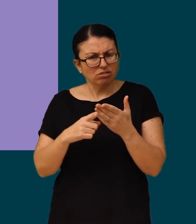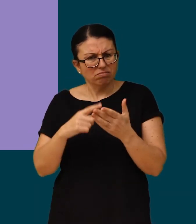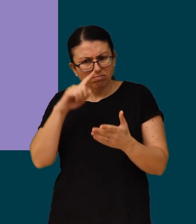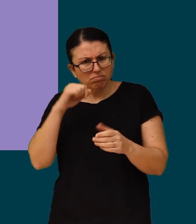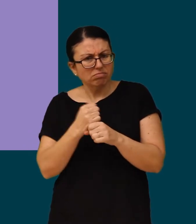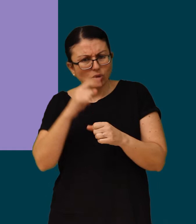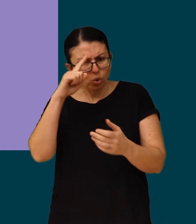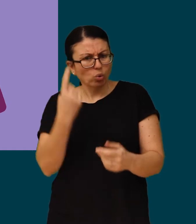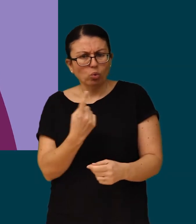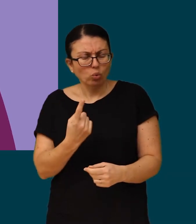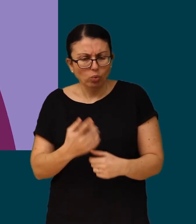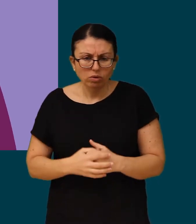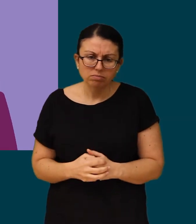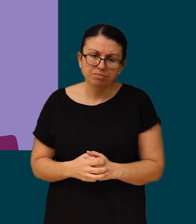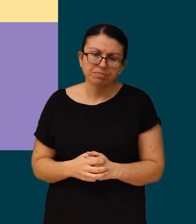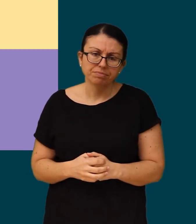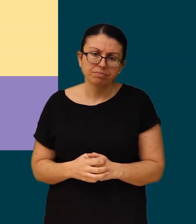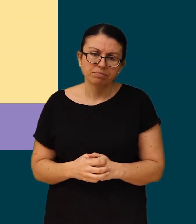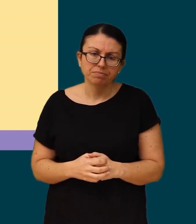Who makes decisions?